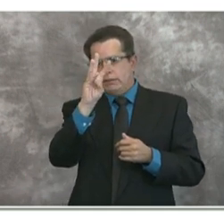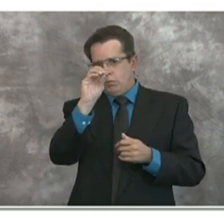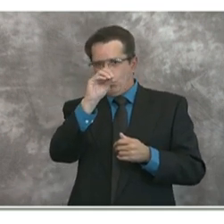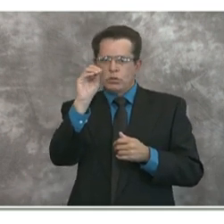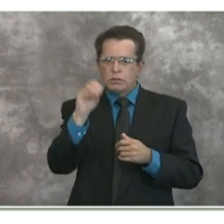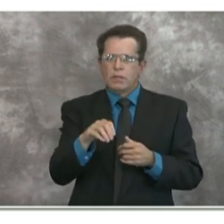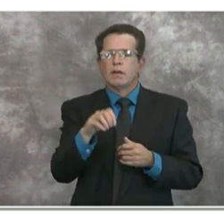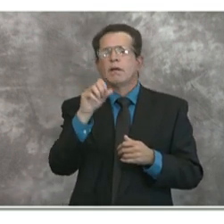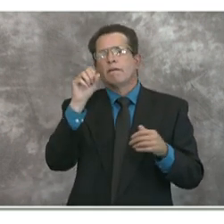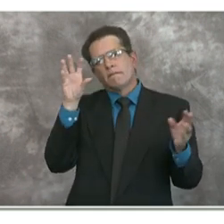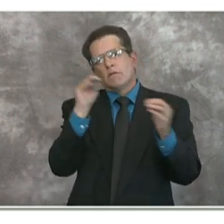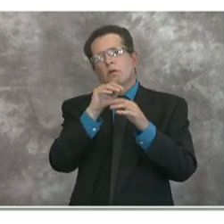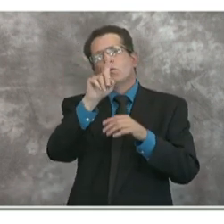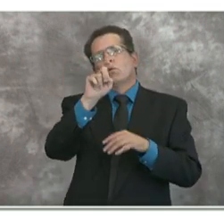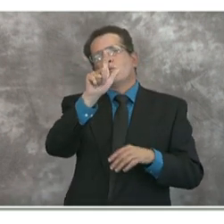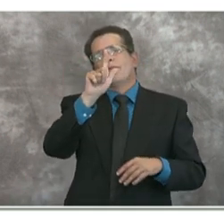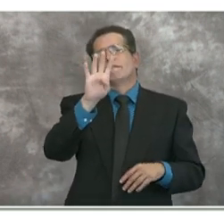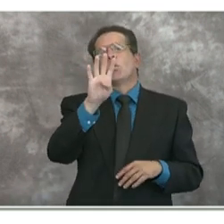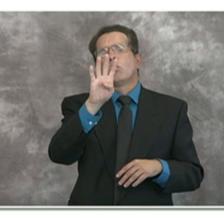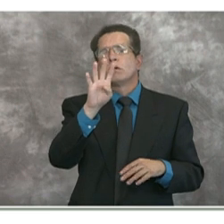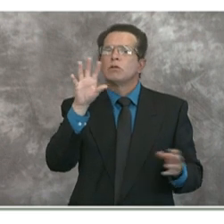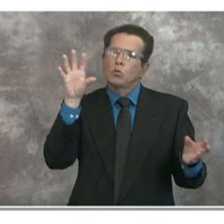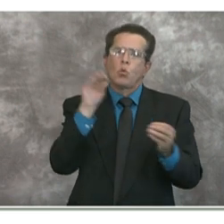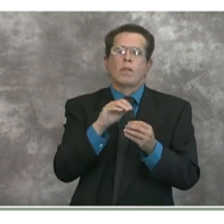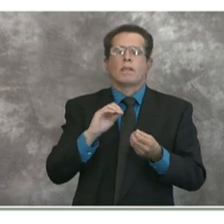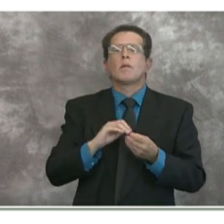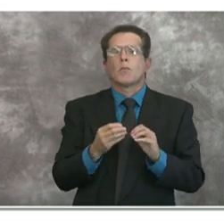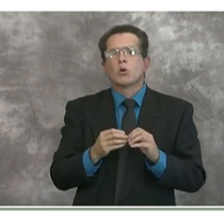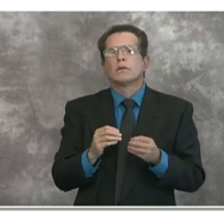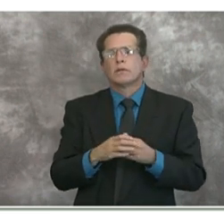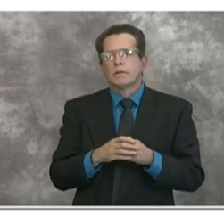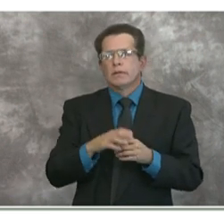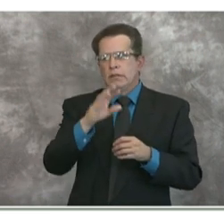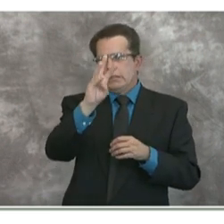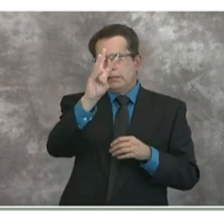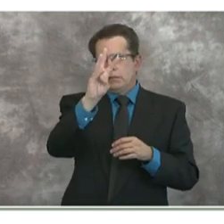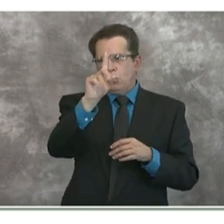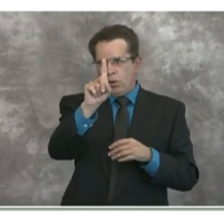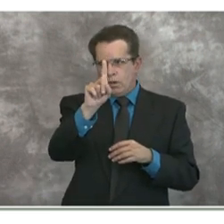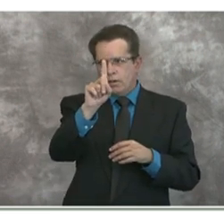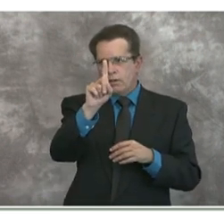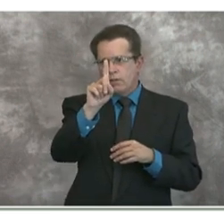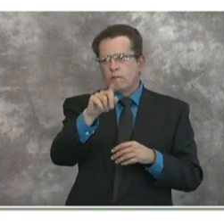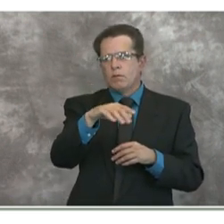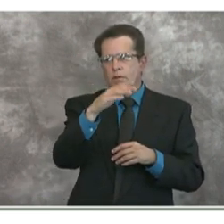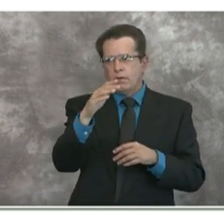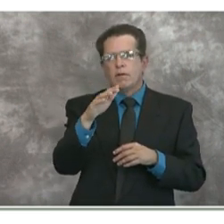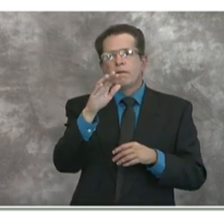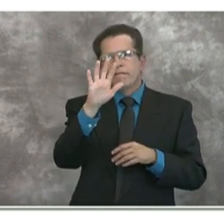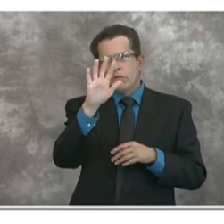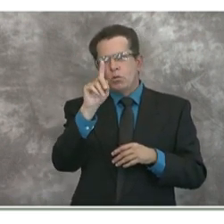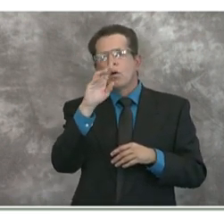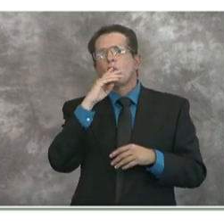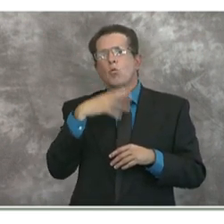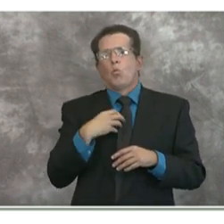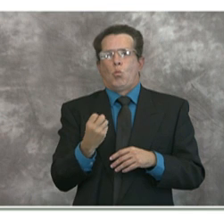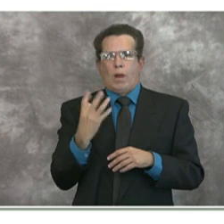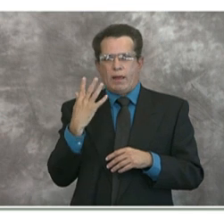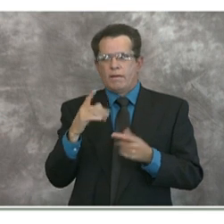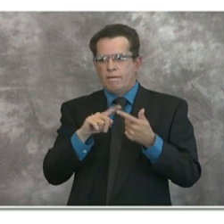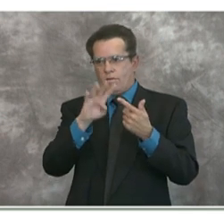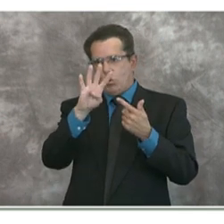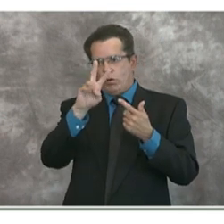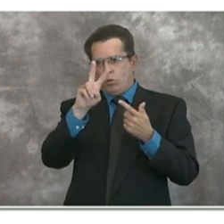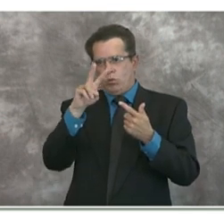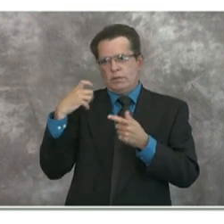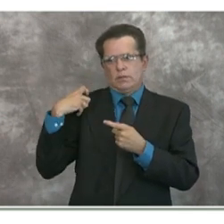of the 124 total number. 61 or 51% are white, 42 or